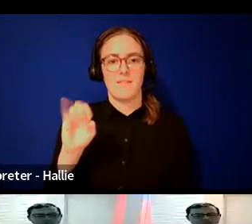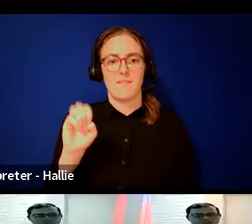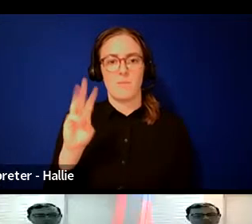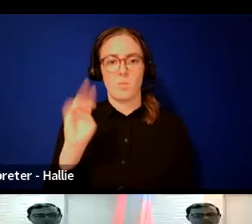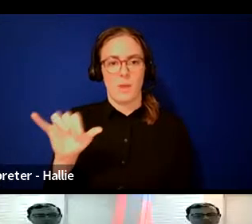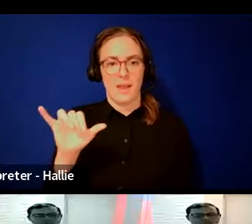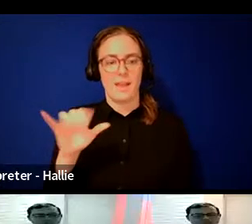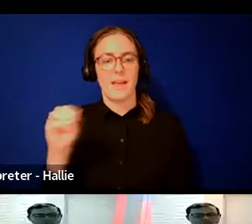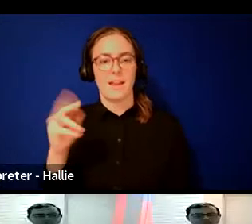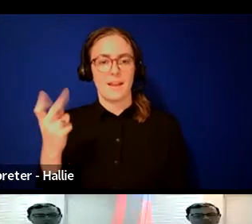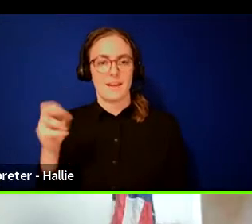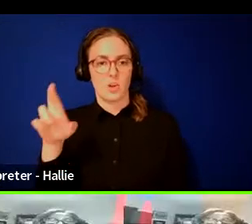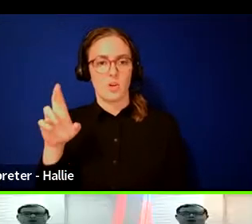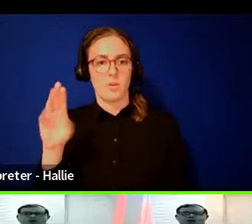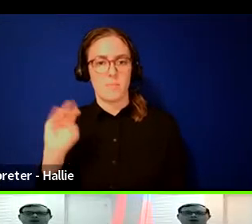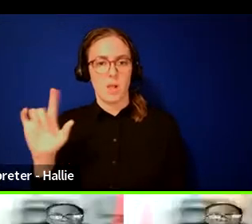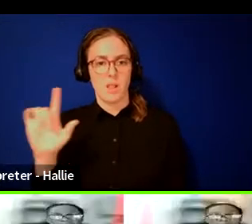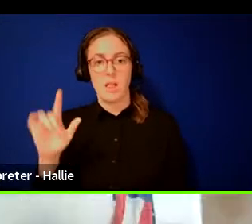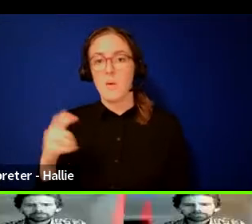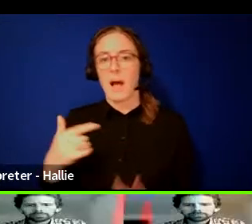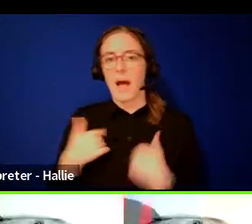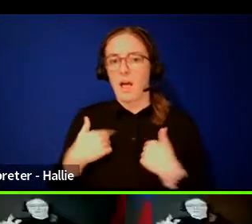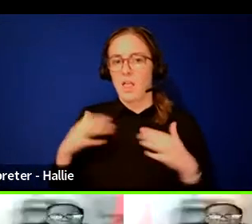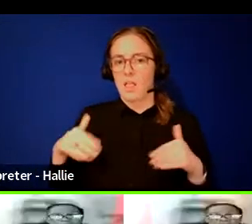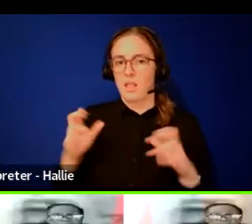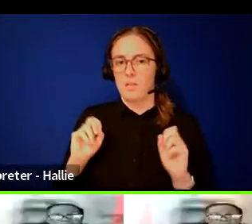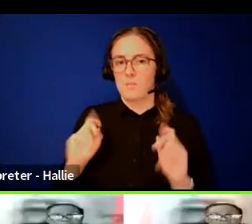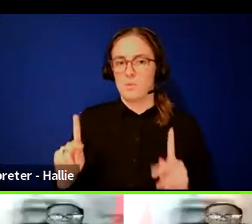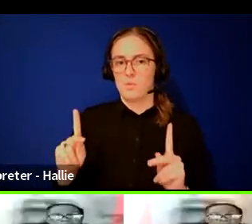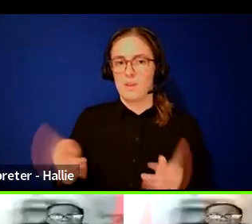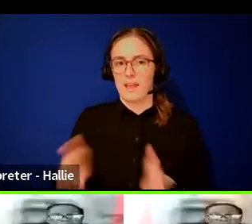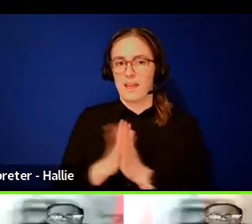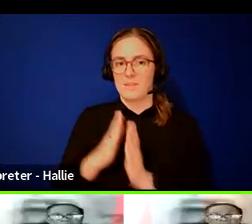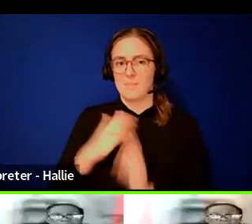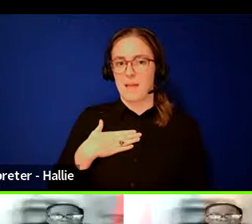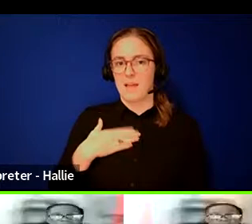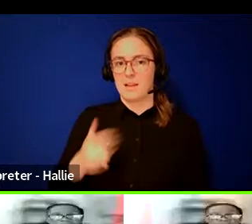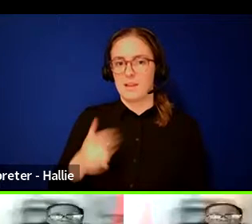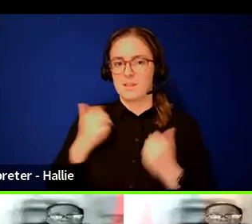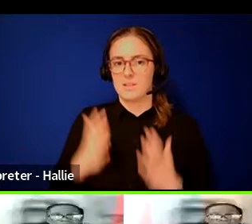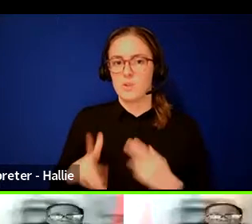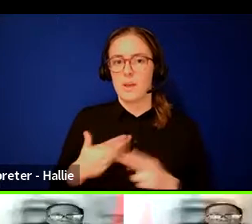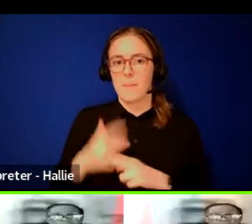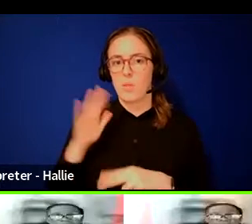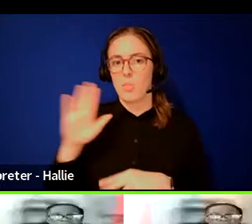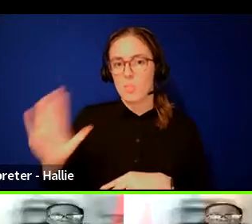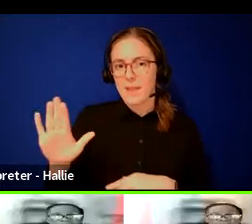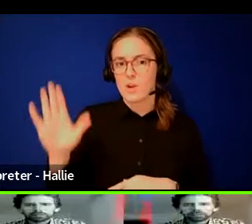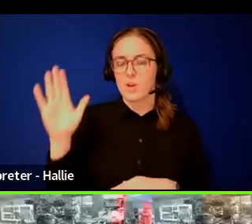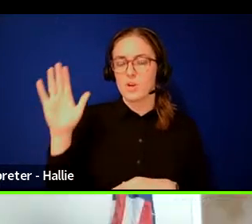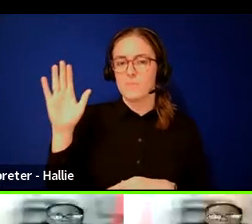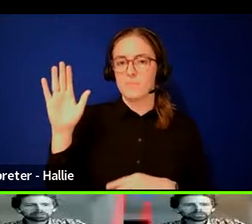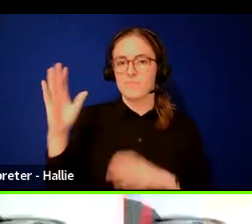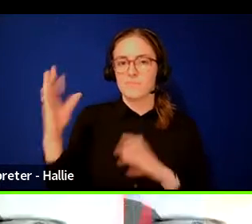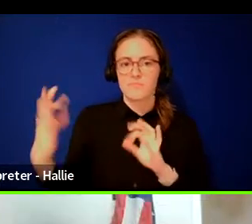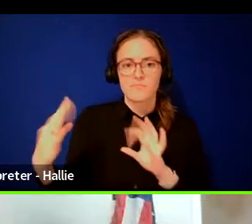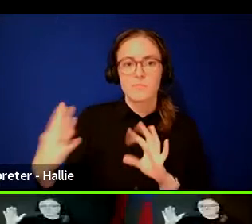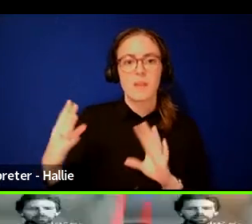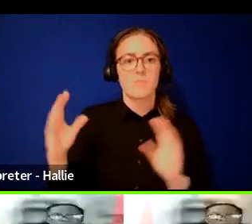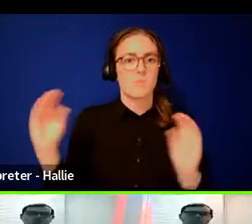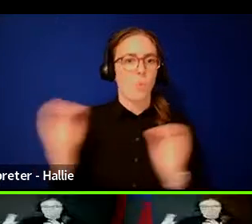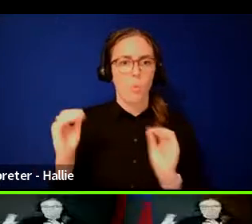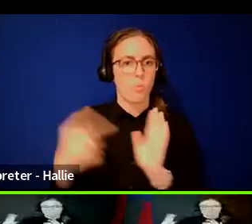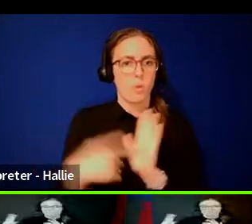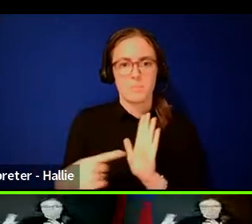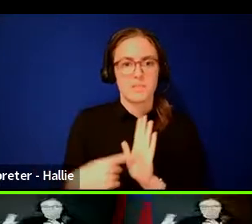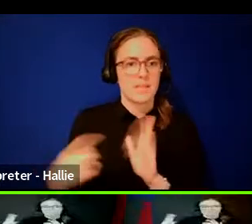an opportunity to ask my constituents about their input, and then there's been no